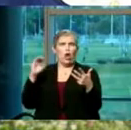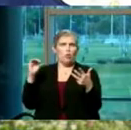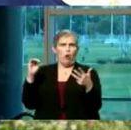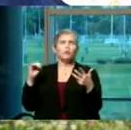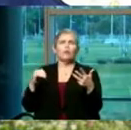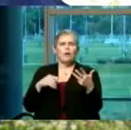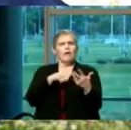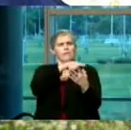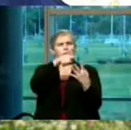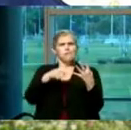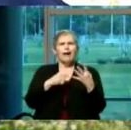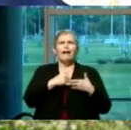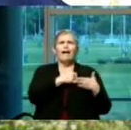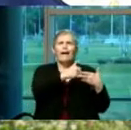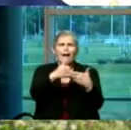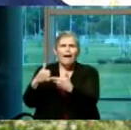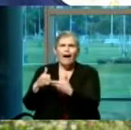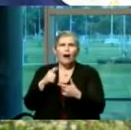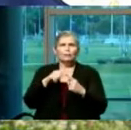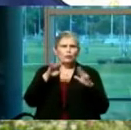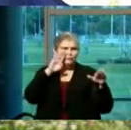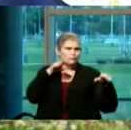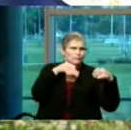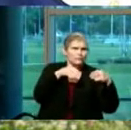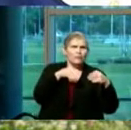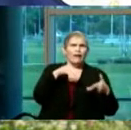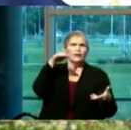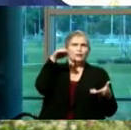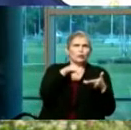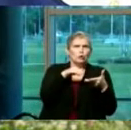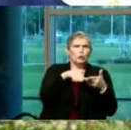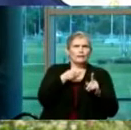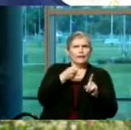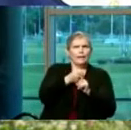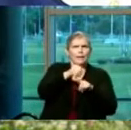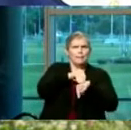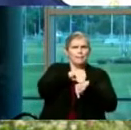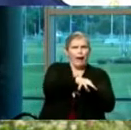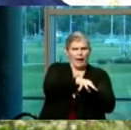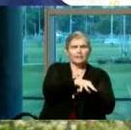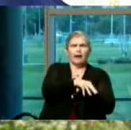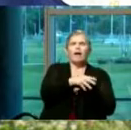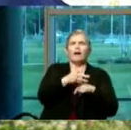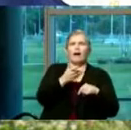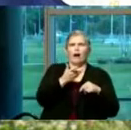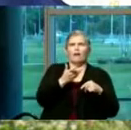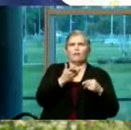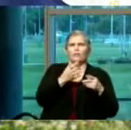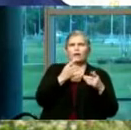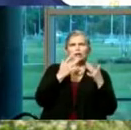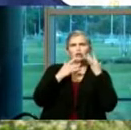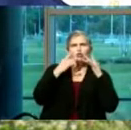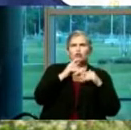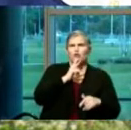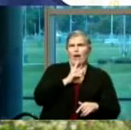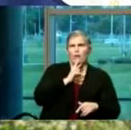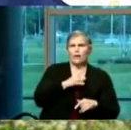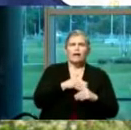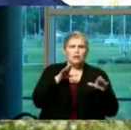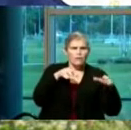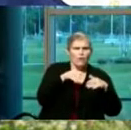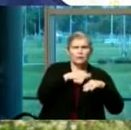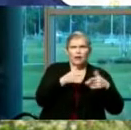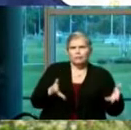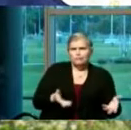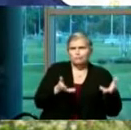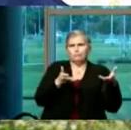to help them alleviate the immediate impacts of drought and other natural resources challenges that they were facing on working lands. And